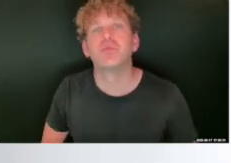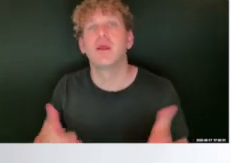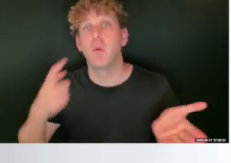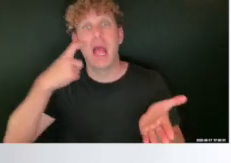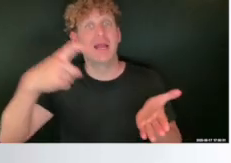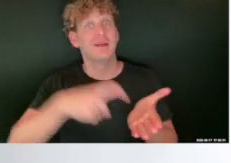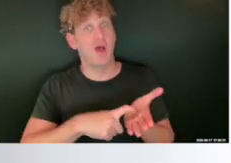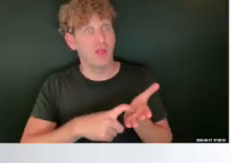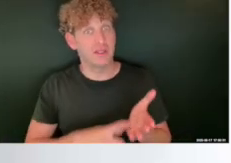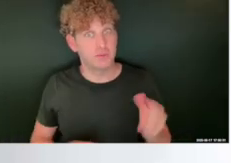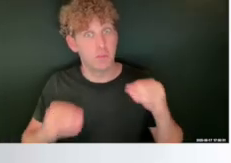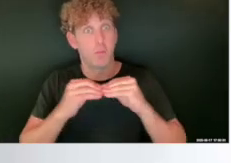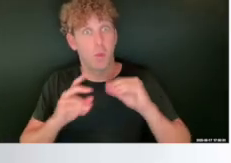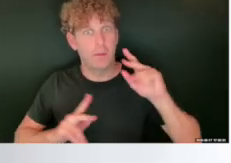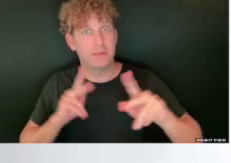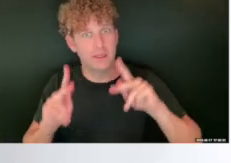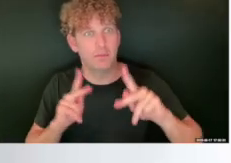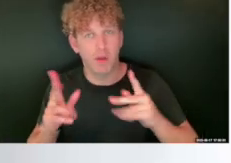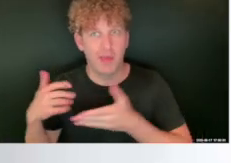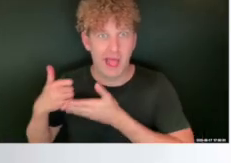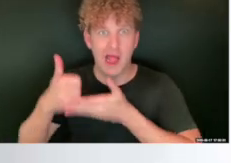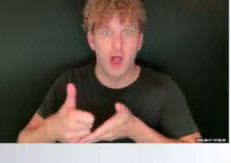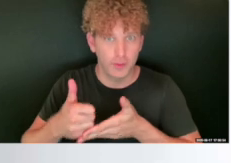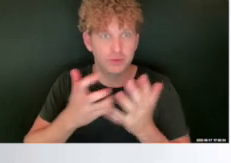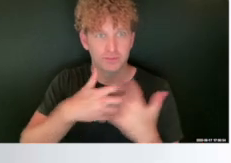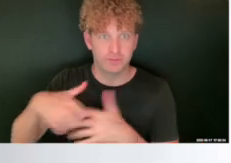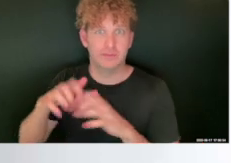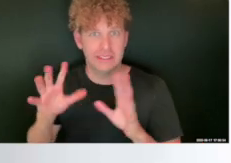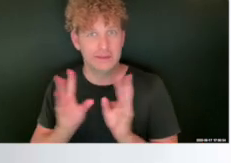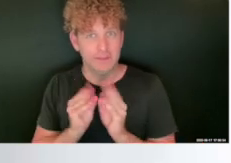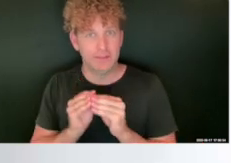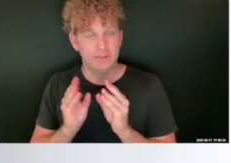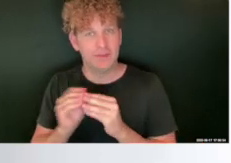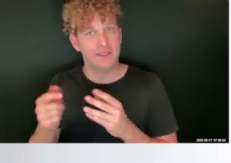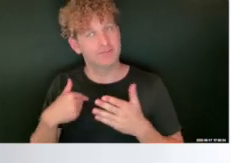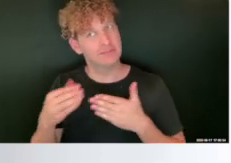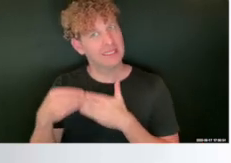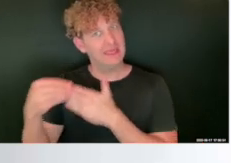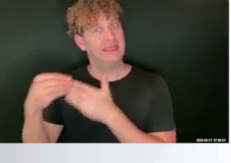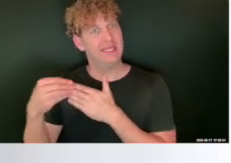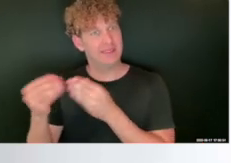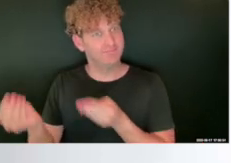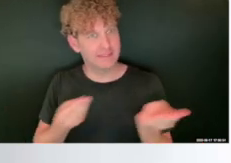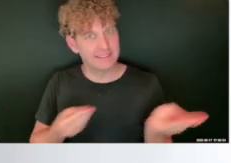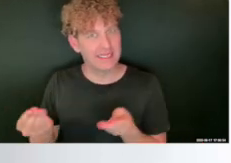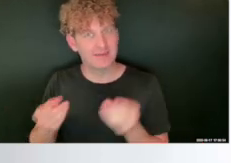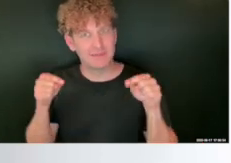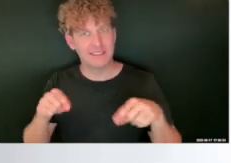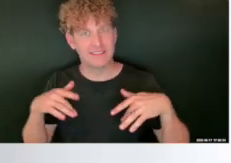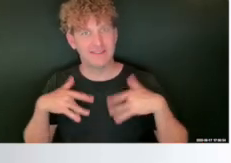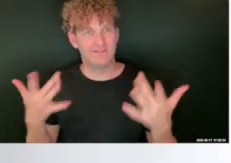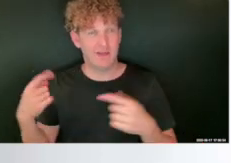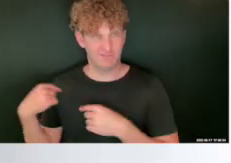If you do represent an organization or a company that can attend daytime meetings, we welcome you to listen to evening meetings to